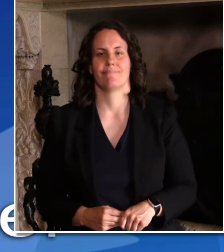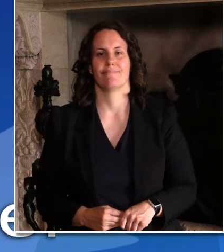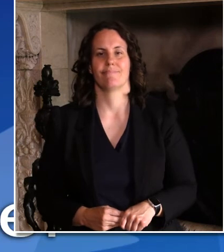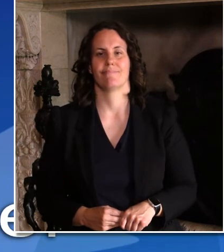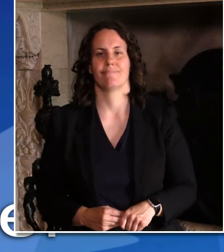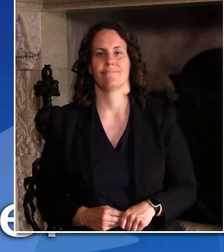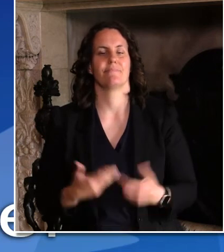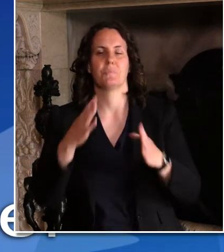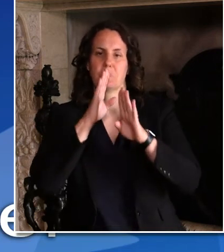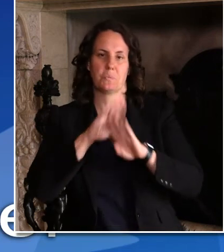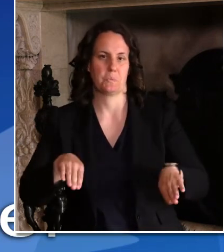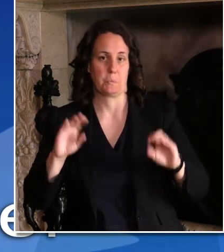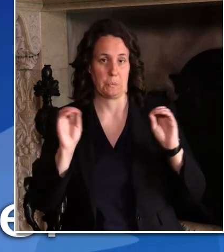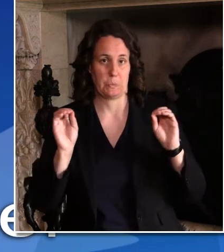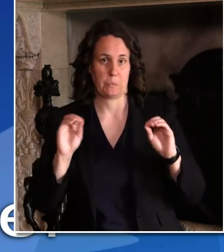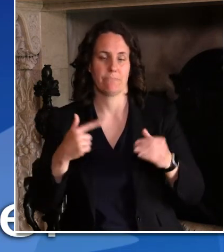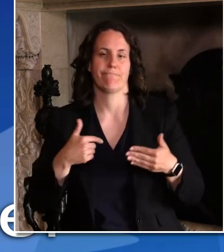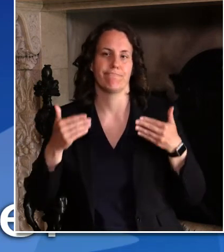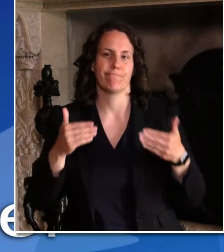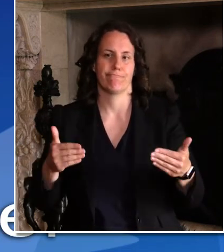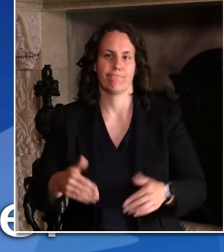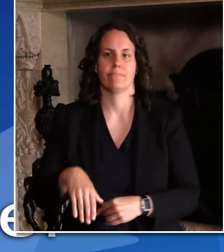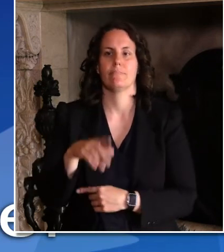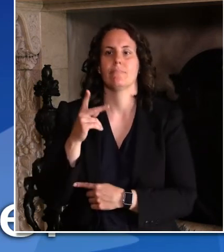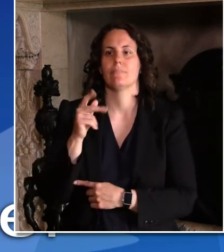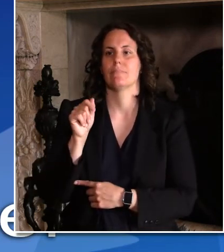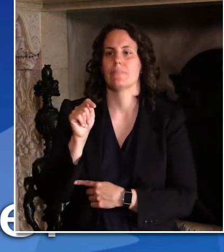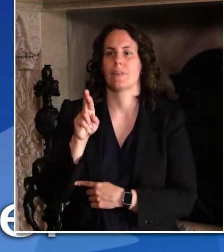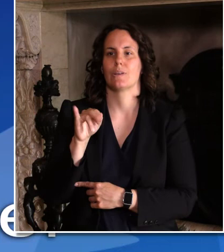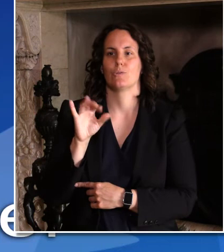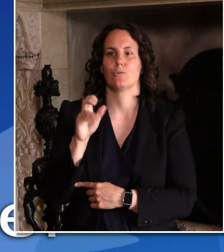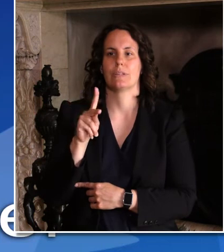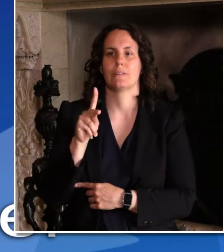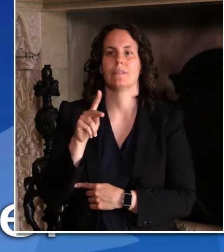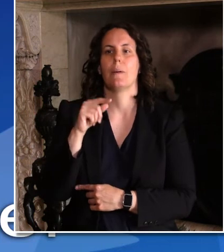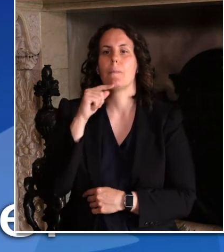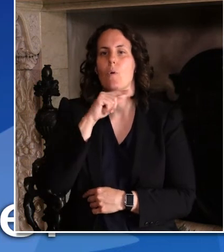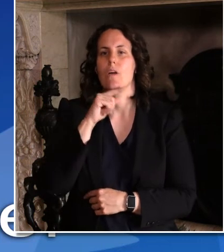Okay, we'll move on then to Patrick Marley from the Milwaukee Journal-Sentinel. Patrick?